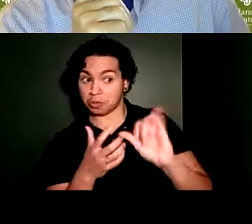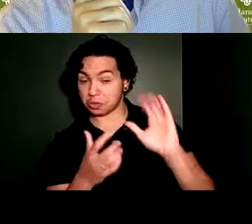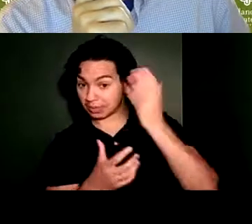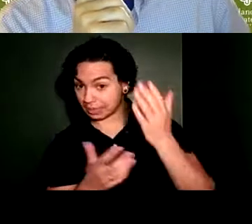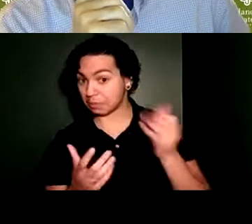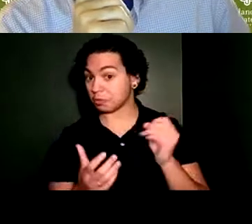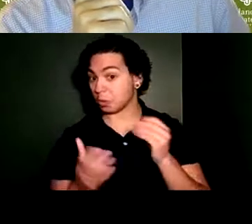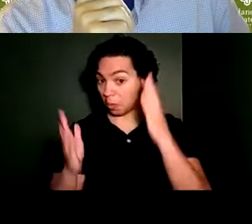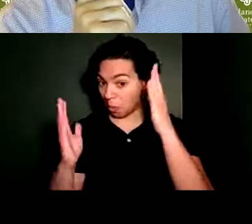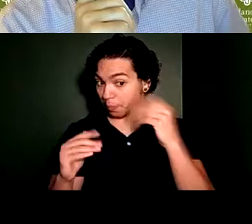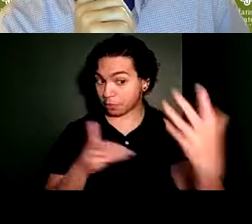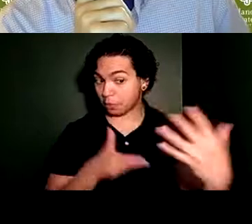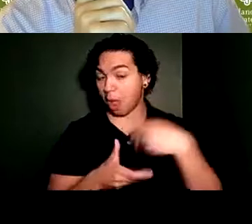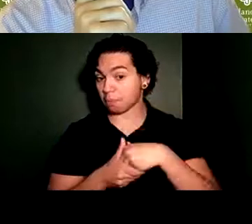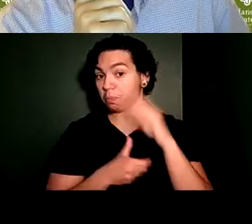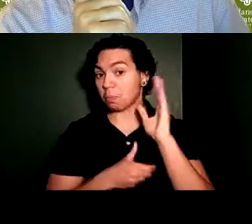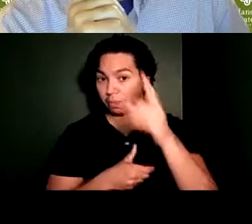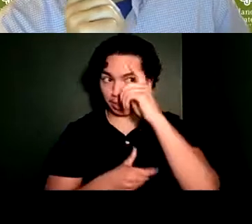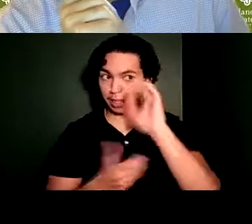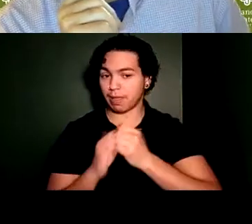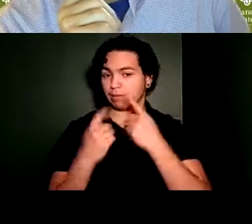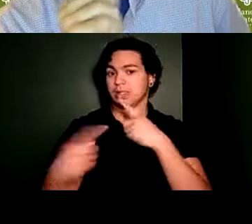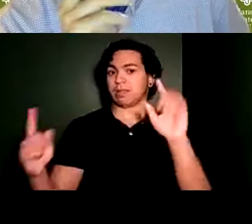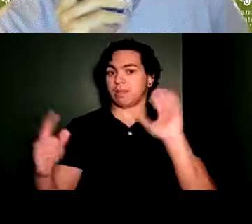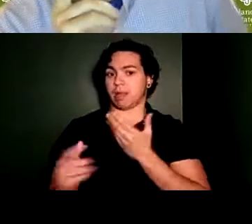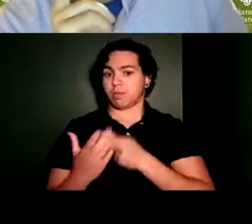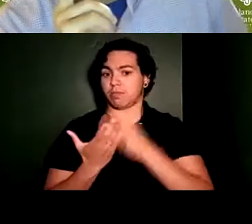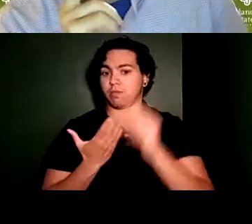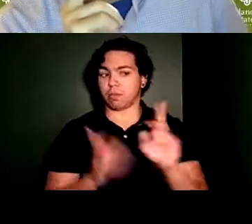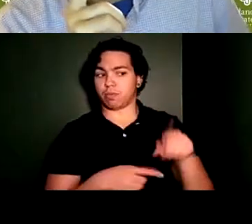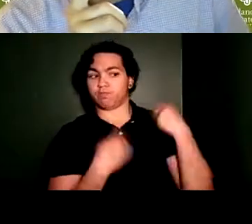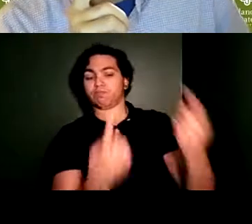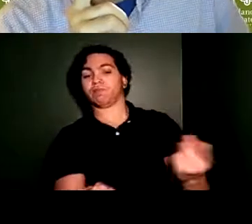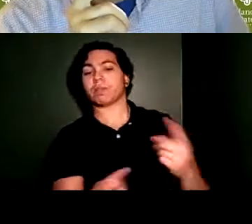soon because of the success of Lock 2. But having expanded this program